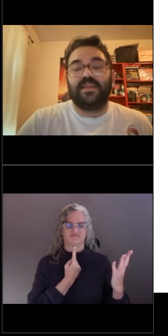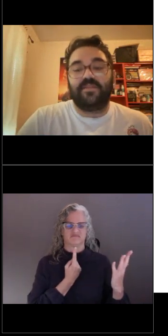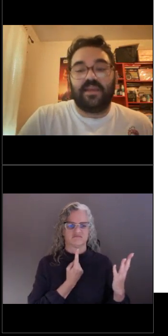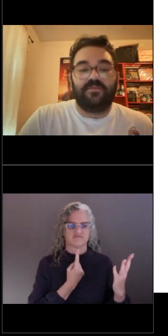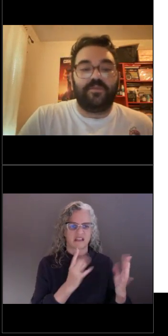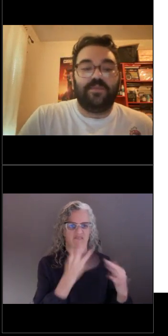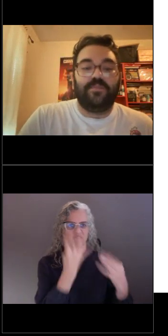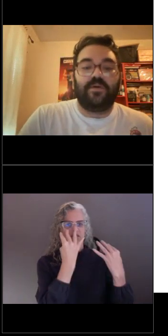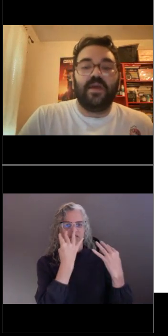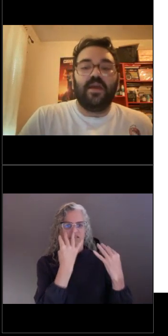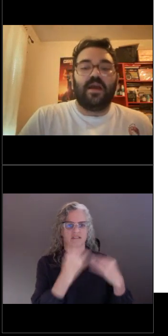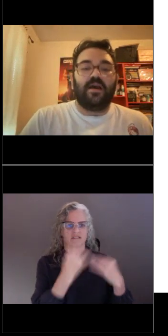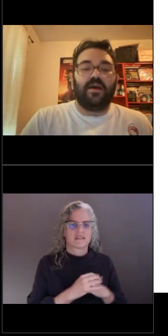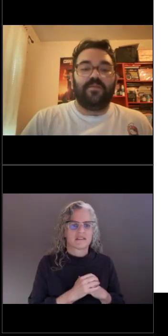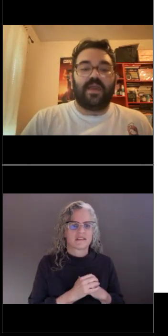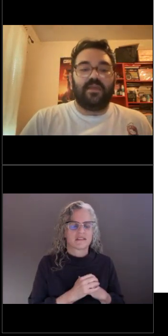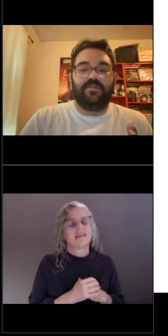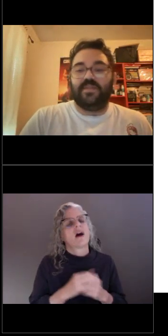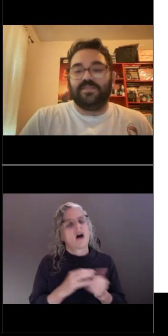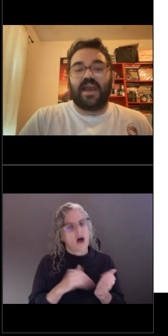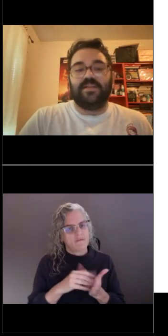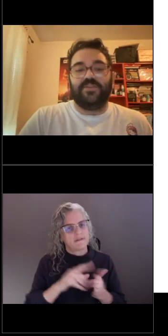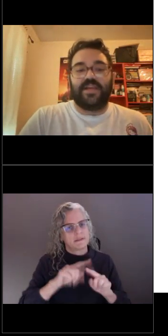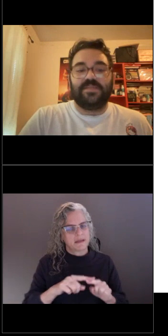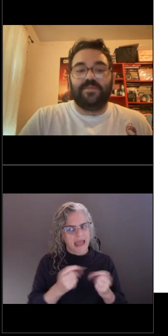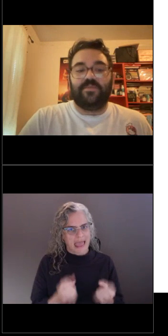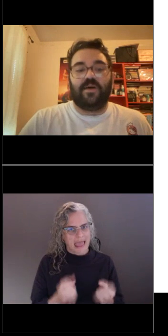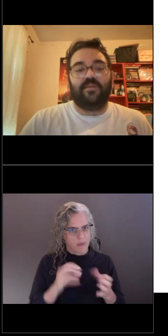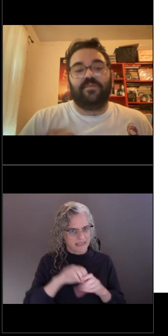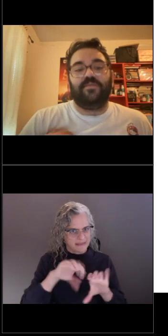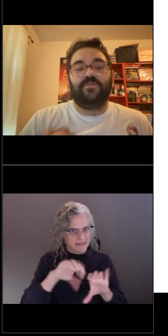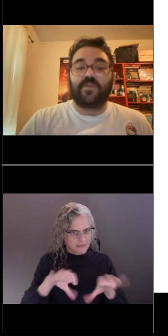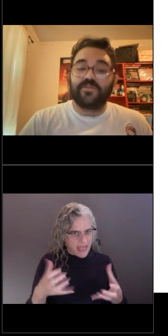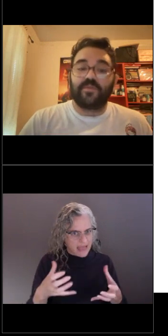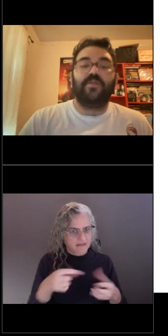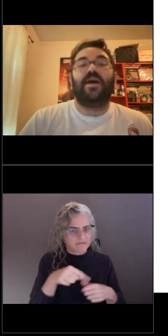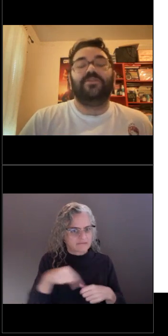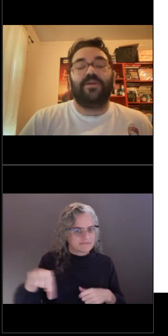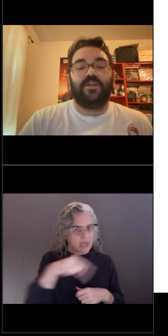was significant for people, and this fact that trans people often feel